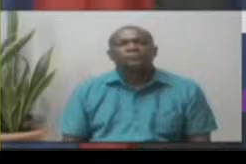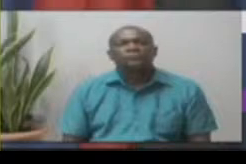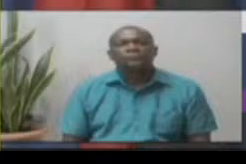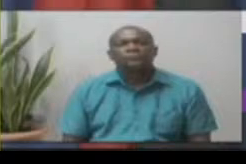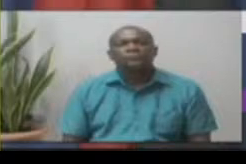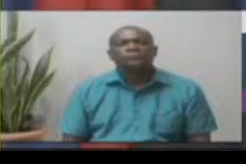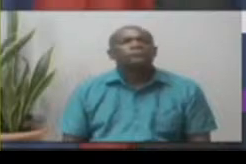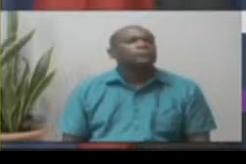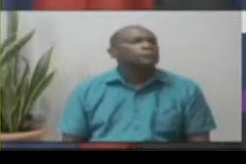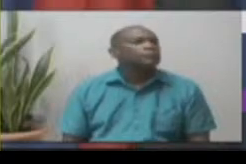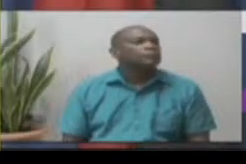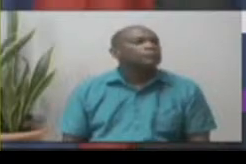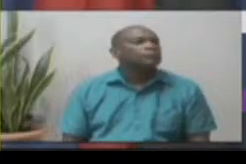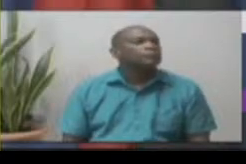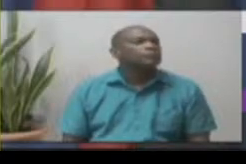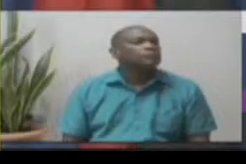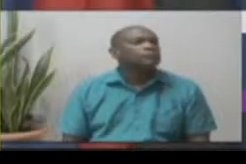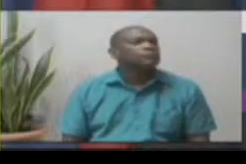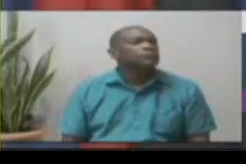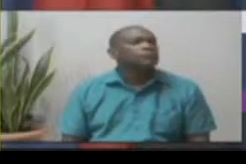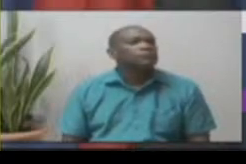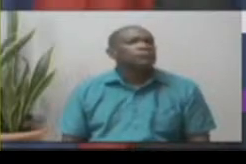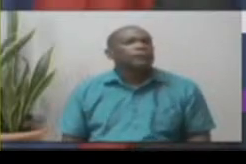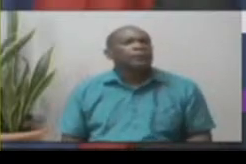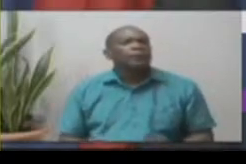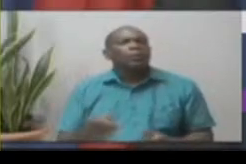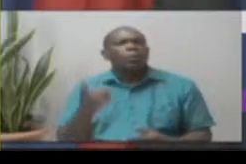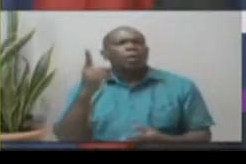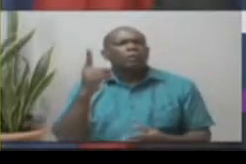EMBD, which is a state company,